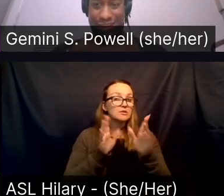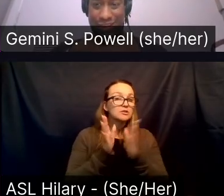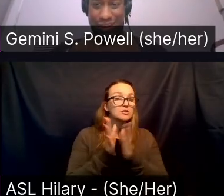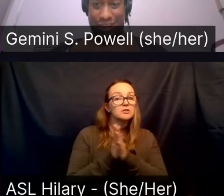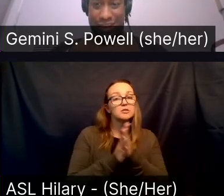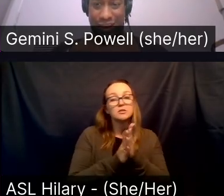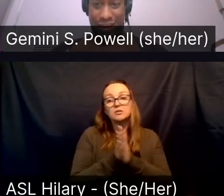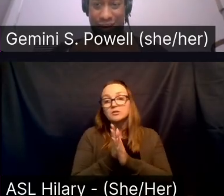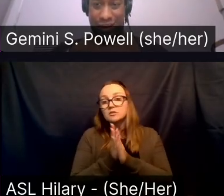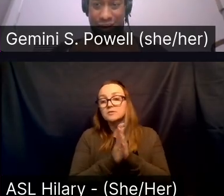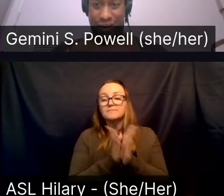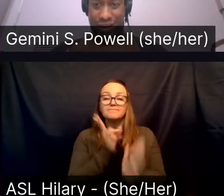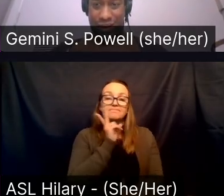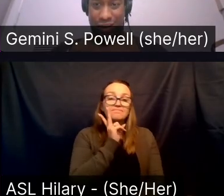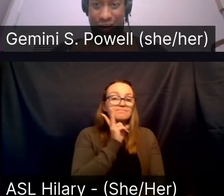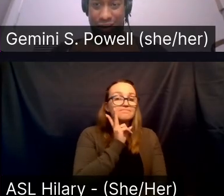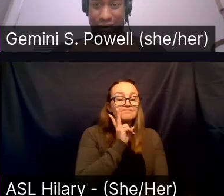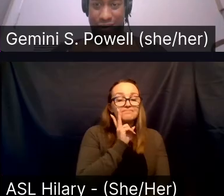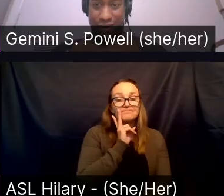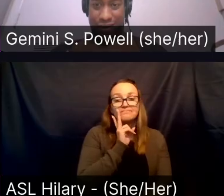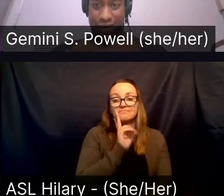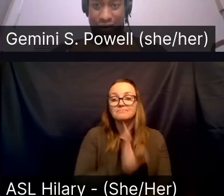Let's take a look here.